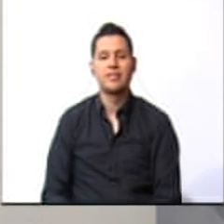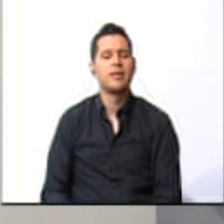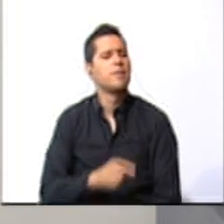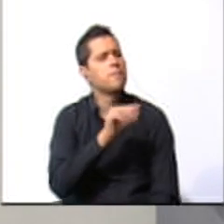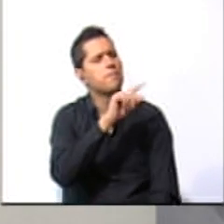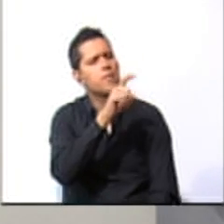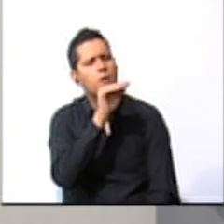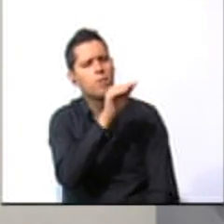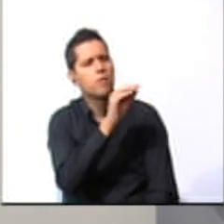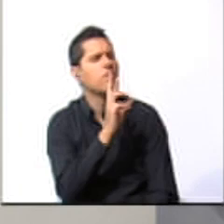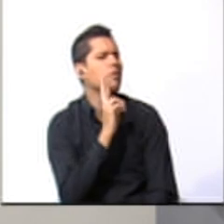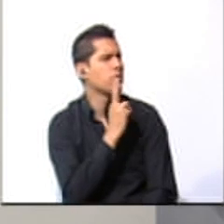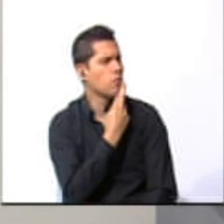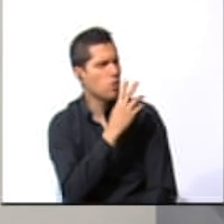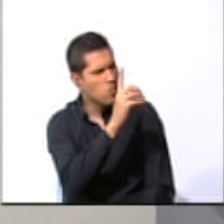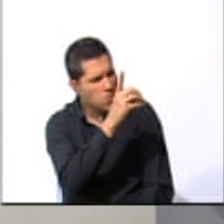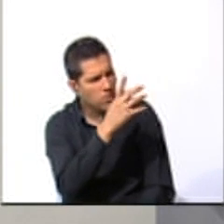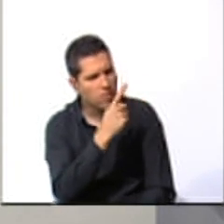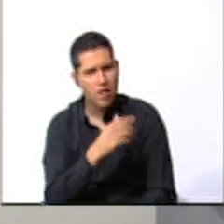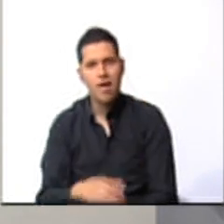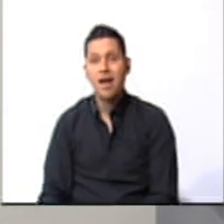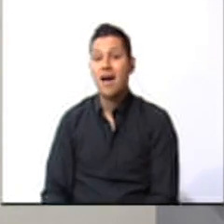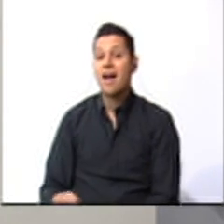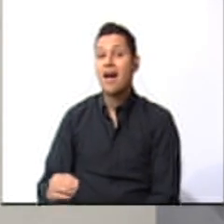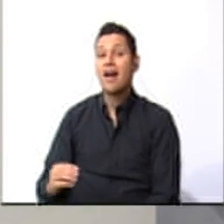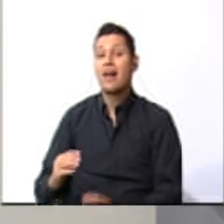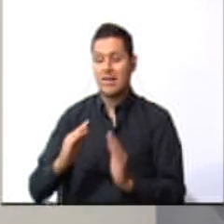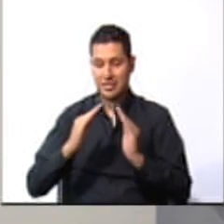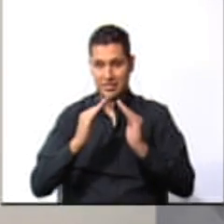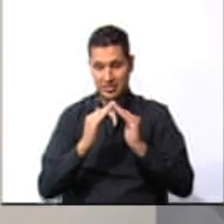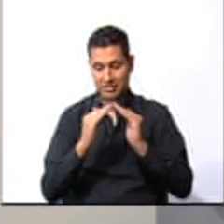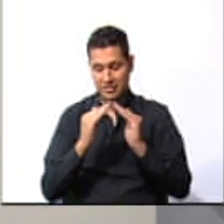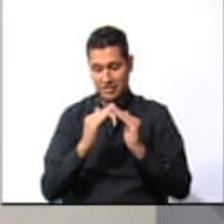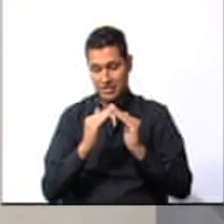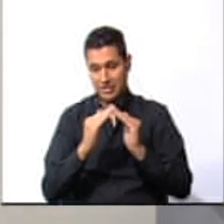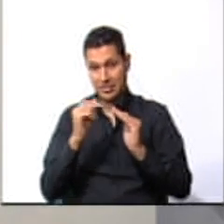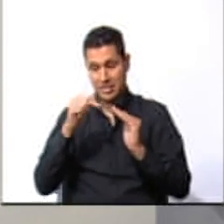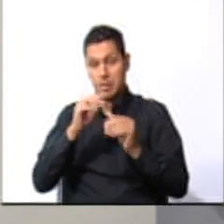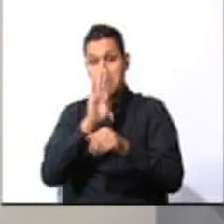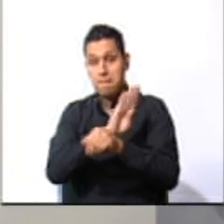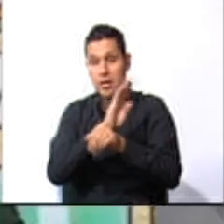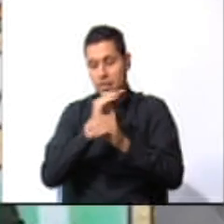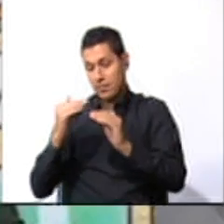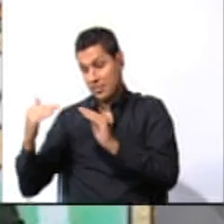Where is the restaurant? Between the bank and the library.